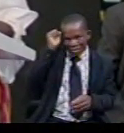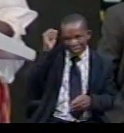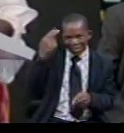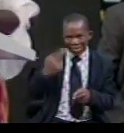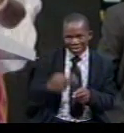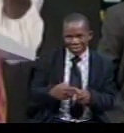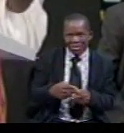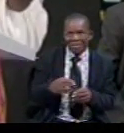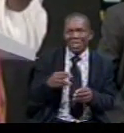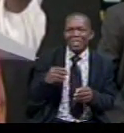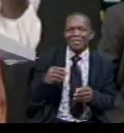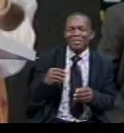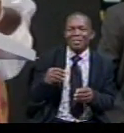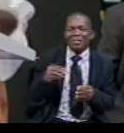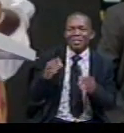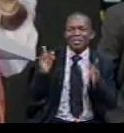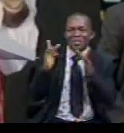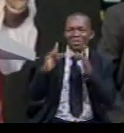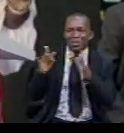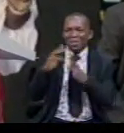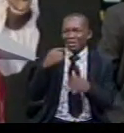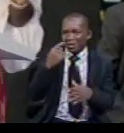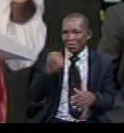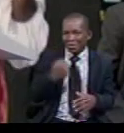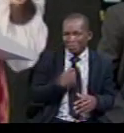Kumuyi means ambitious,